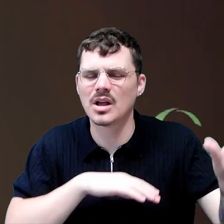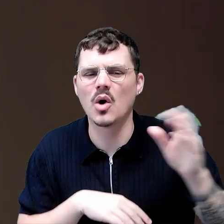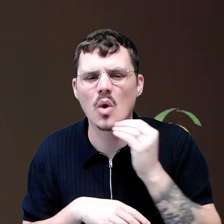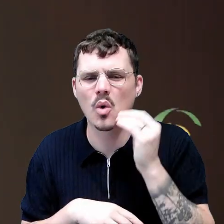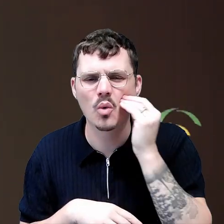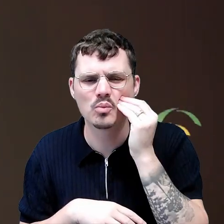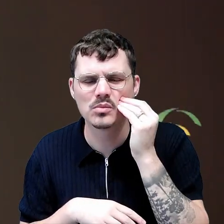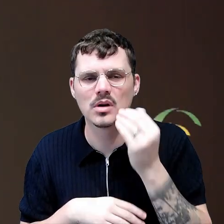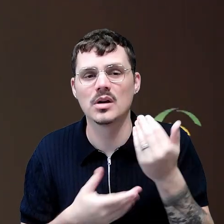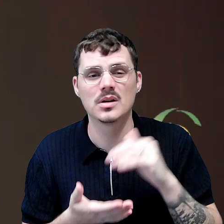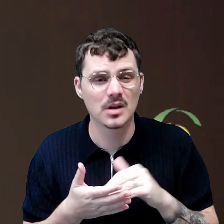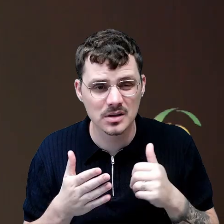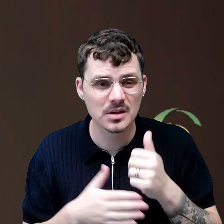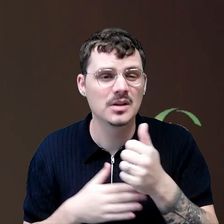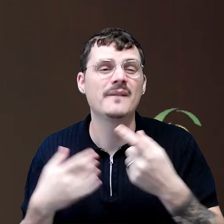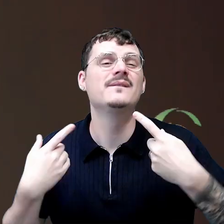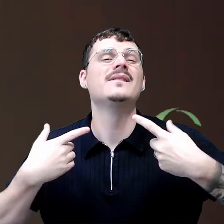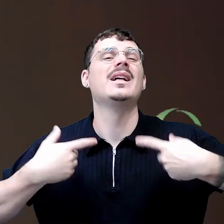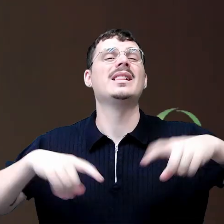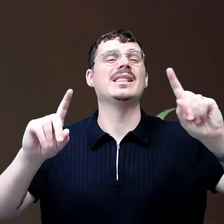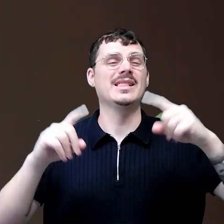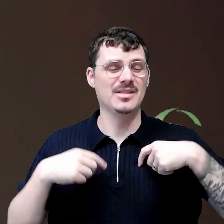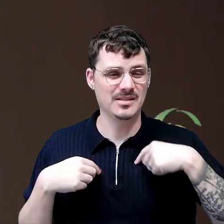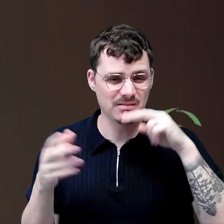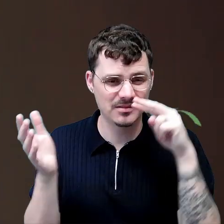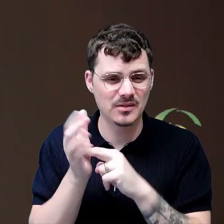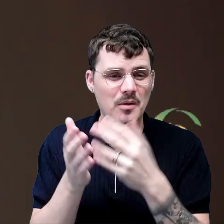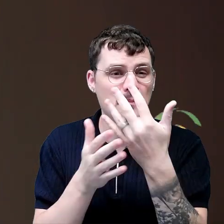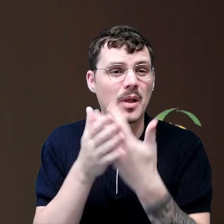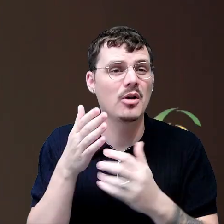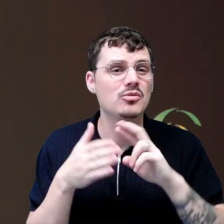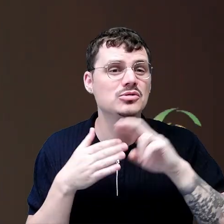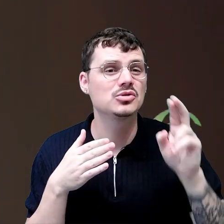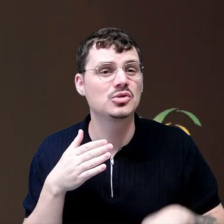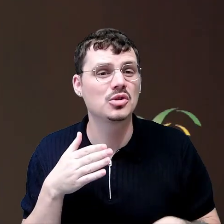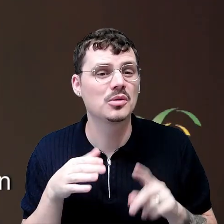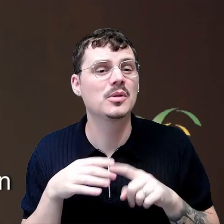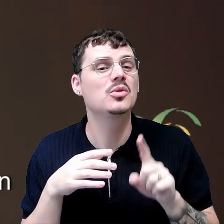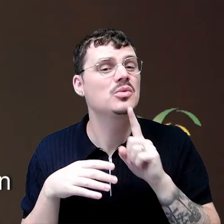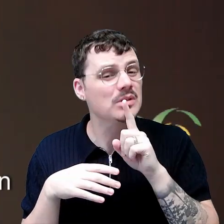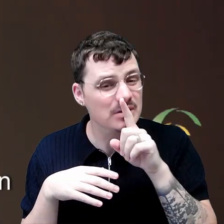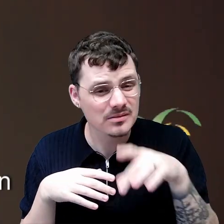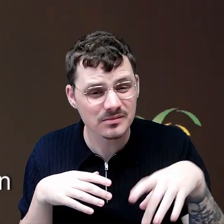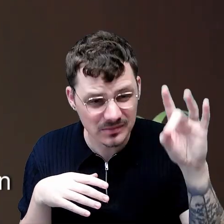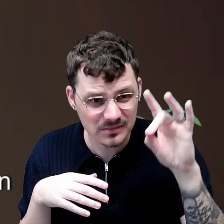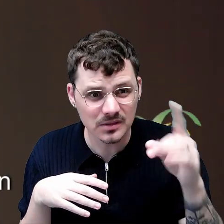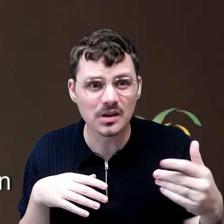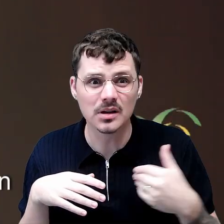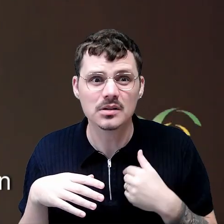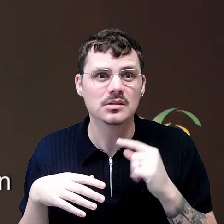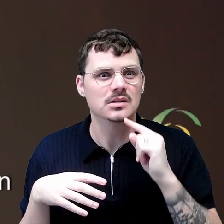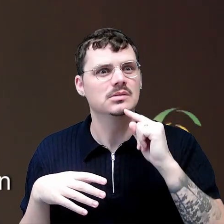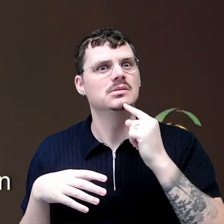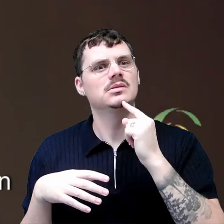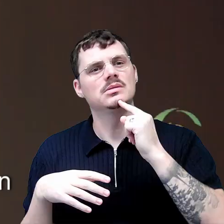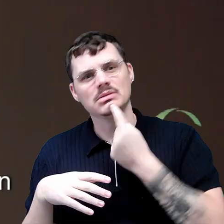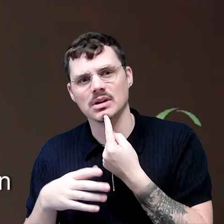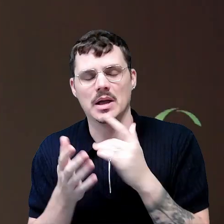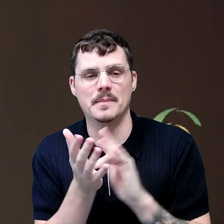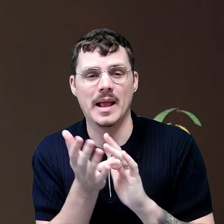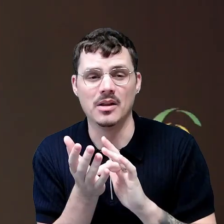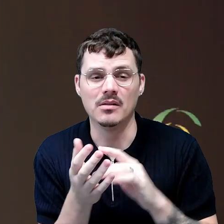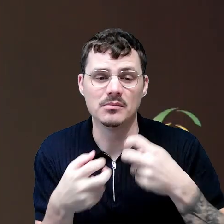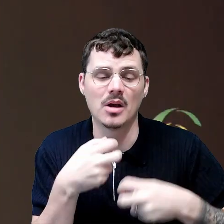they finally let us take a look at her blood results. Well, it looks like she's got some terrible, terrible medical problems going